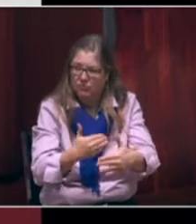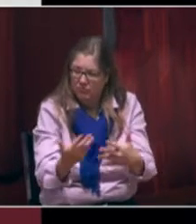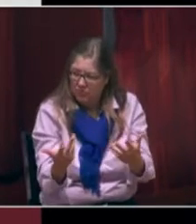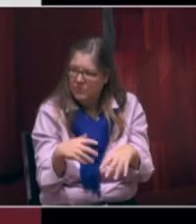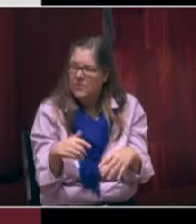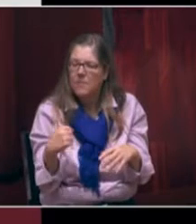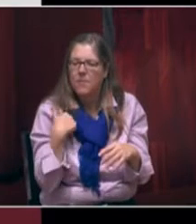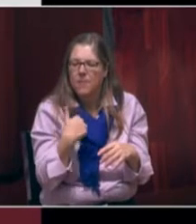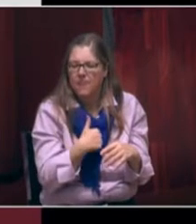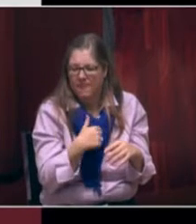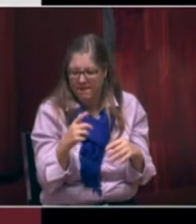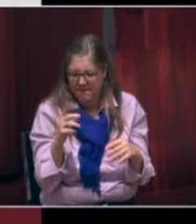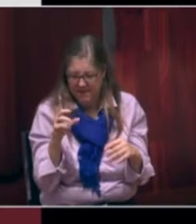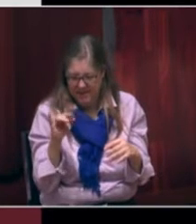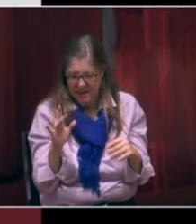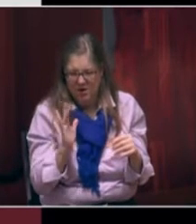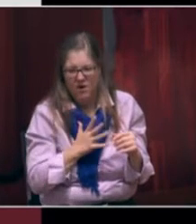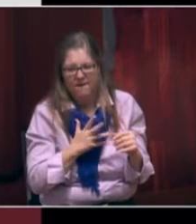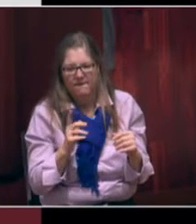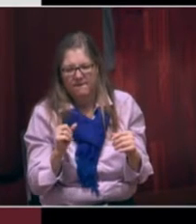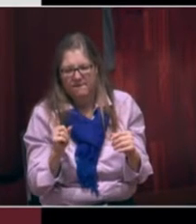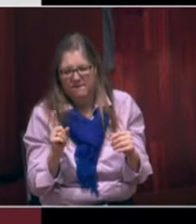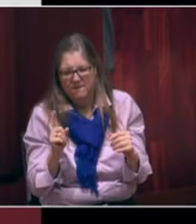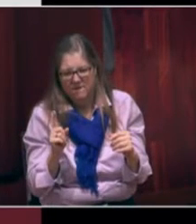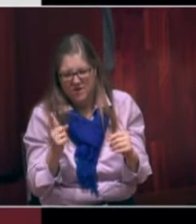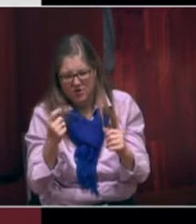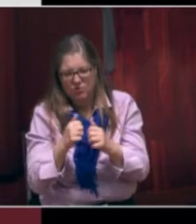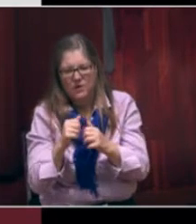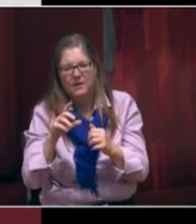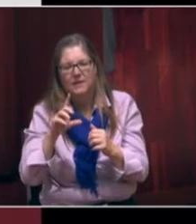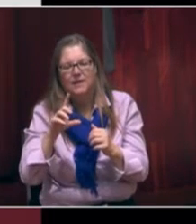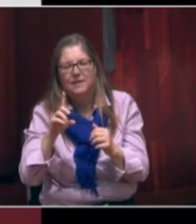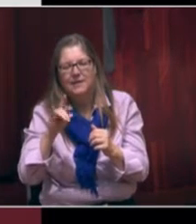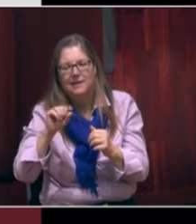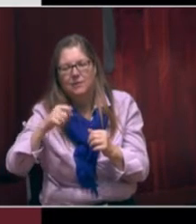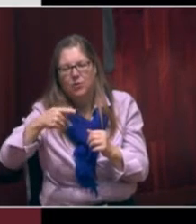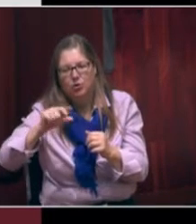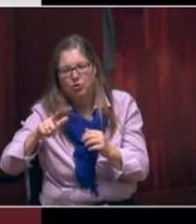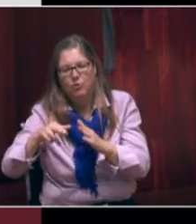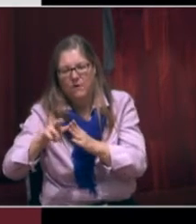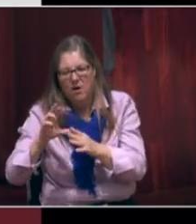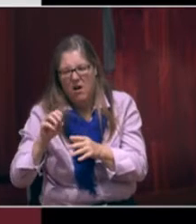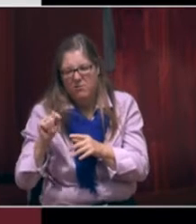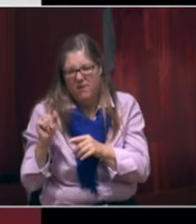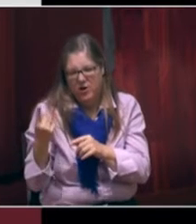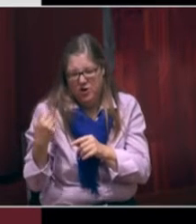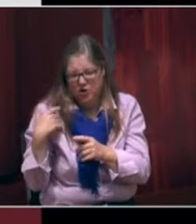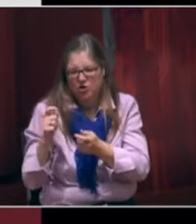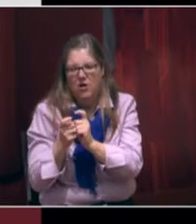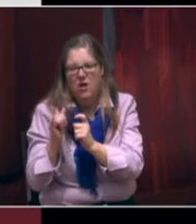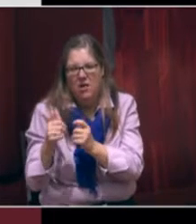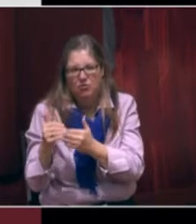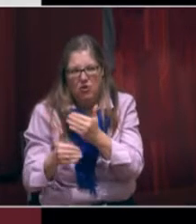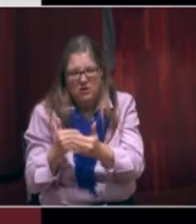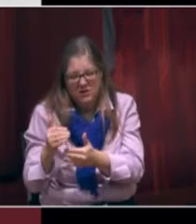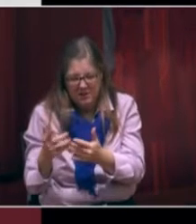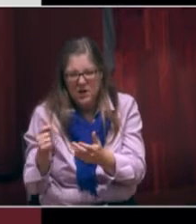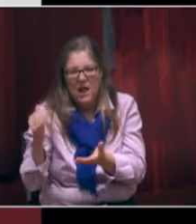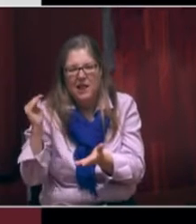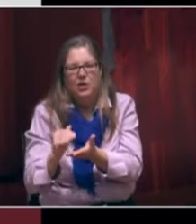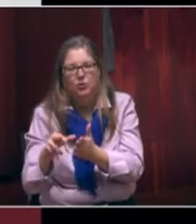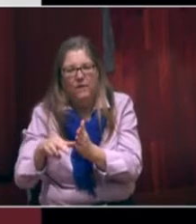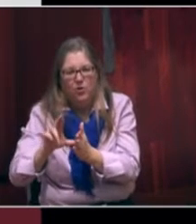We've implemented our first phase on this disposal review starting October 1, changing that process around where we're doing less